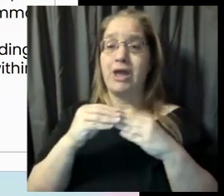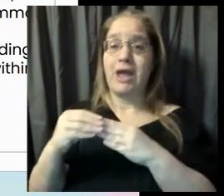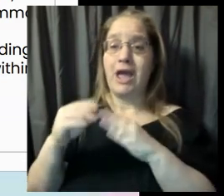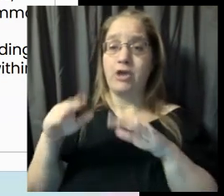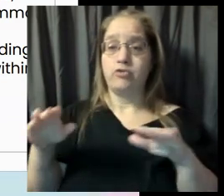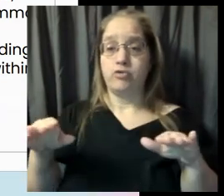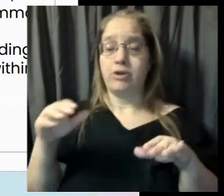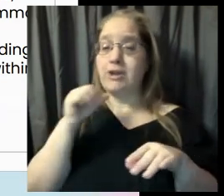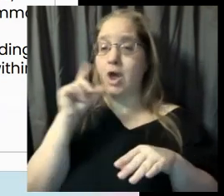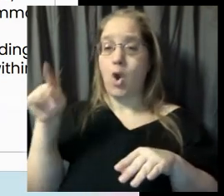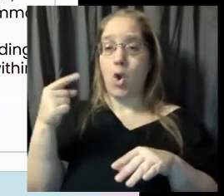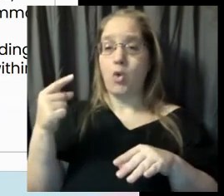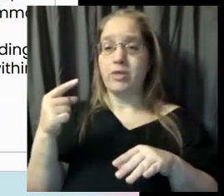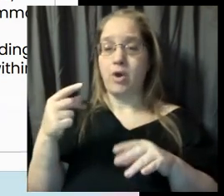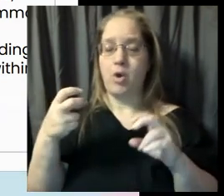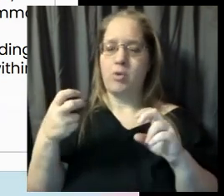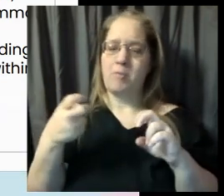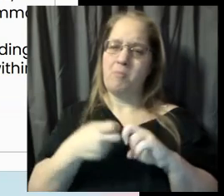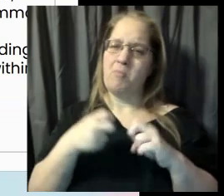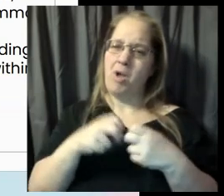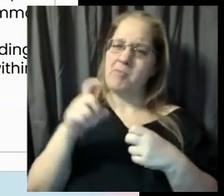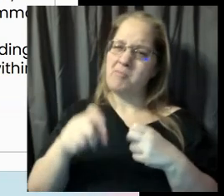simply viewing them as problems to correct.